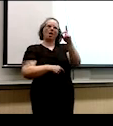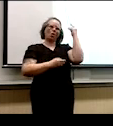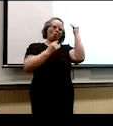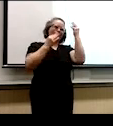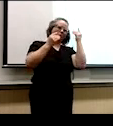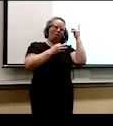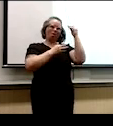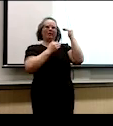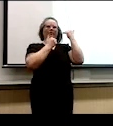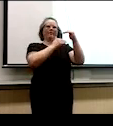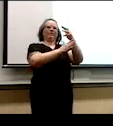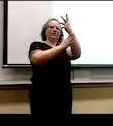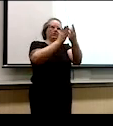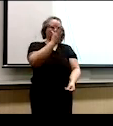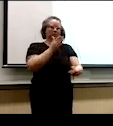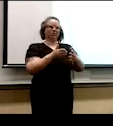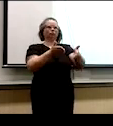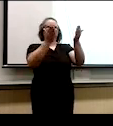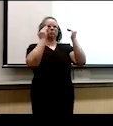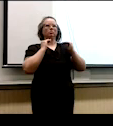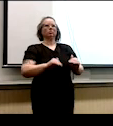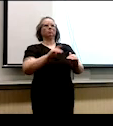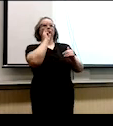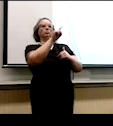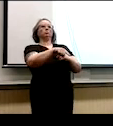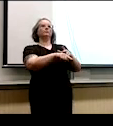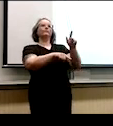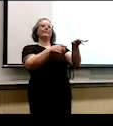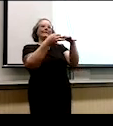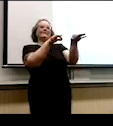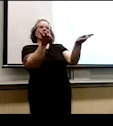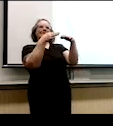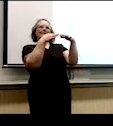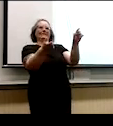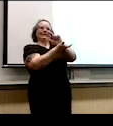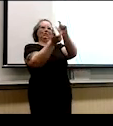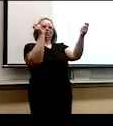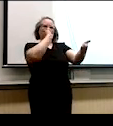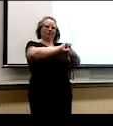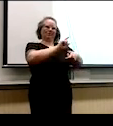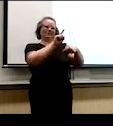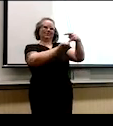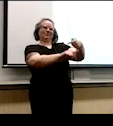loss of interest, pragmatic speech changes. Later, it's the memory.